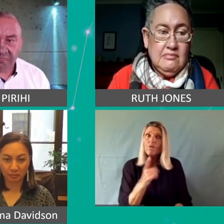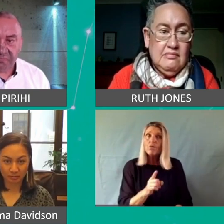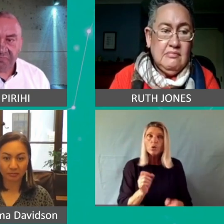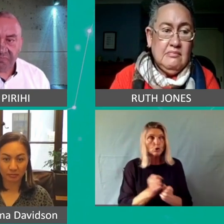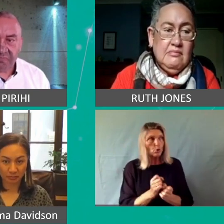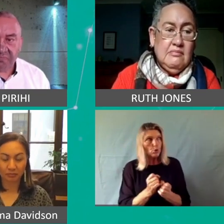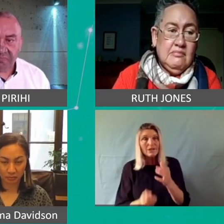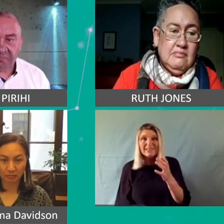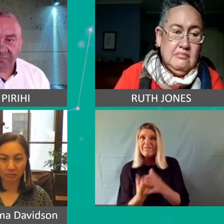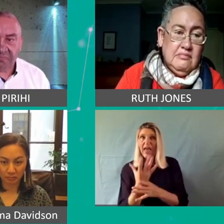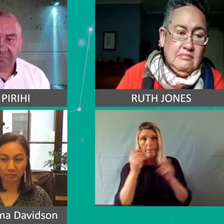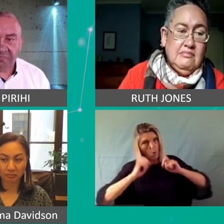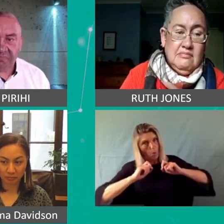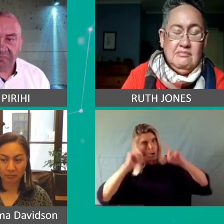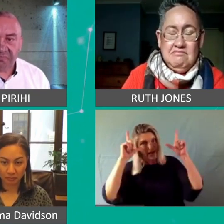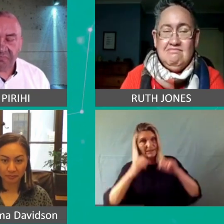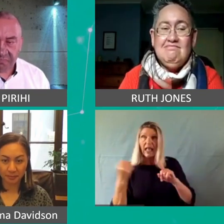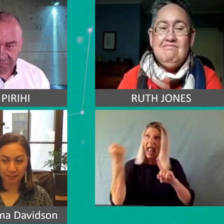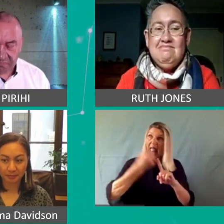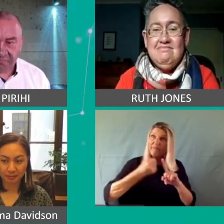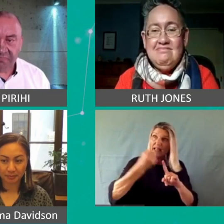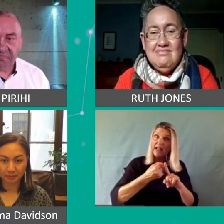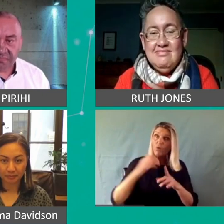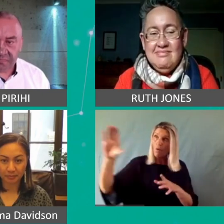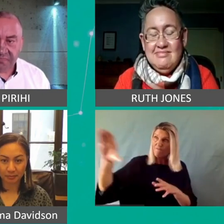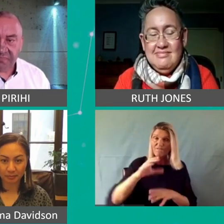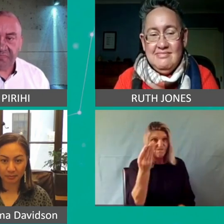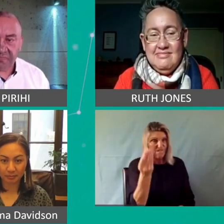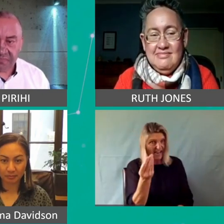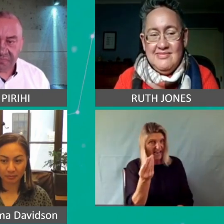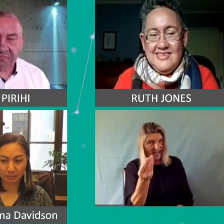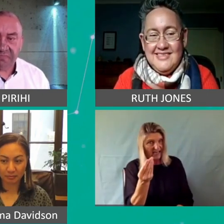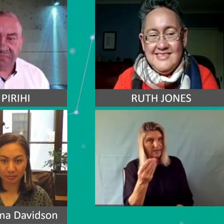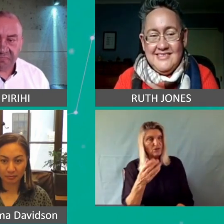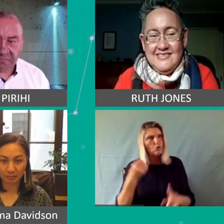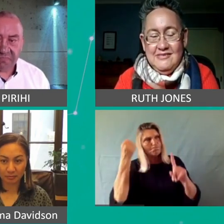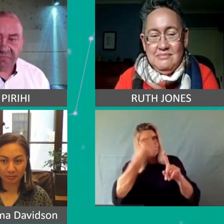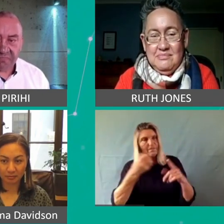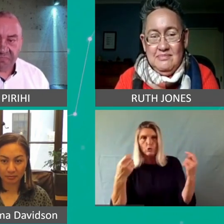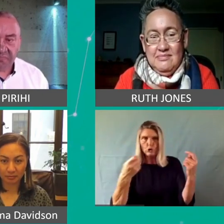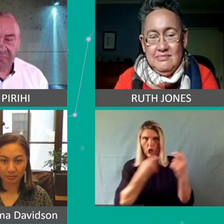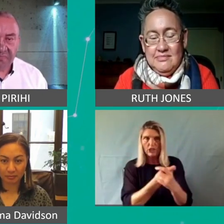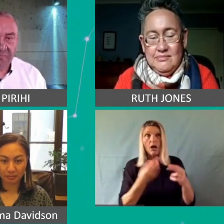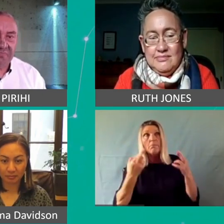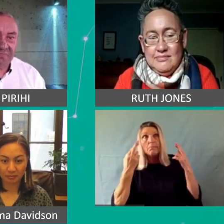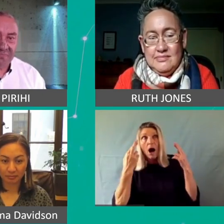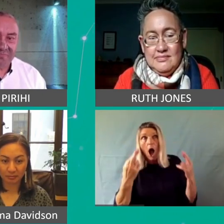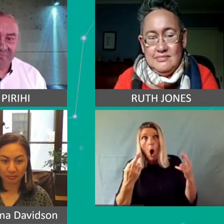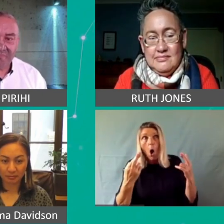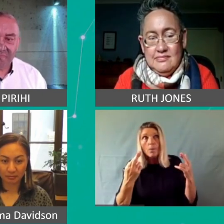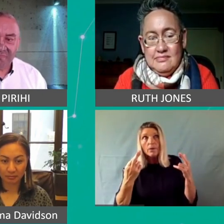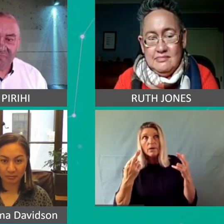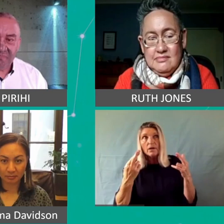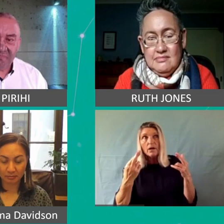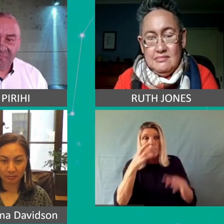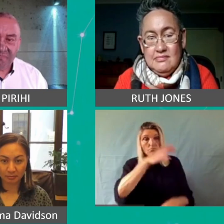awareness, to advocate for funding, to advocate for change. My hope is that service providers read